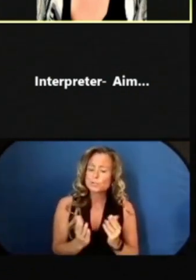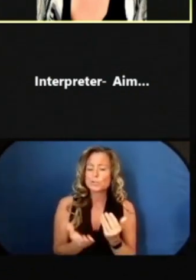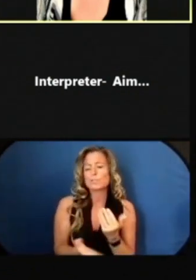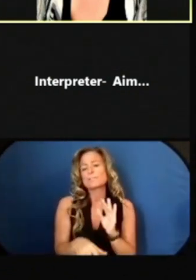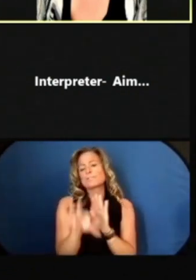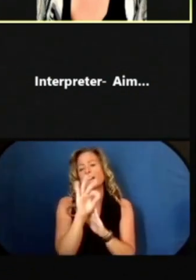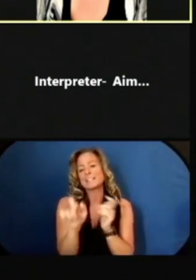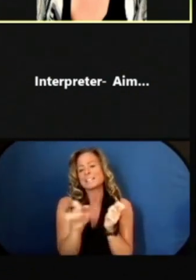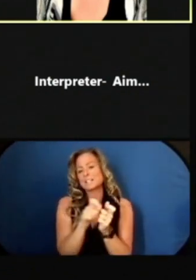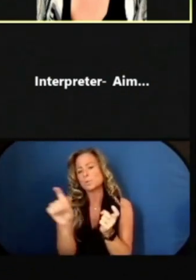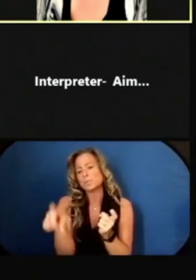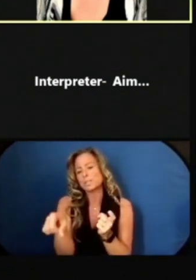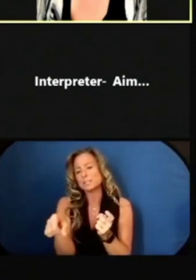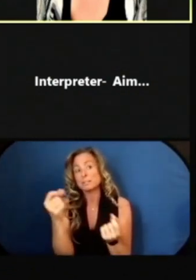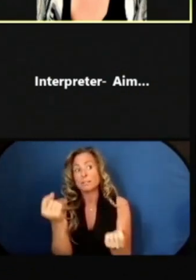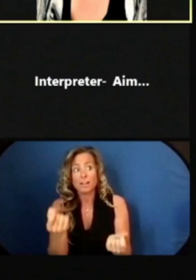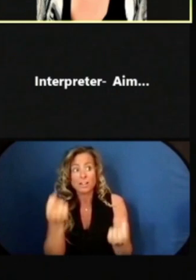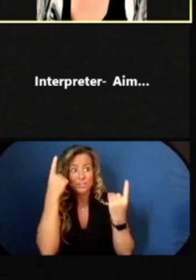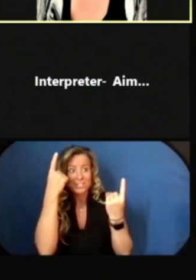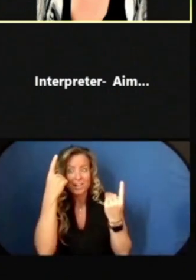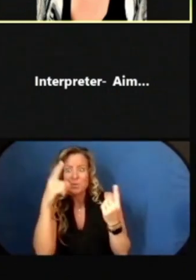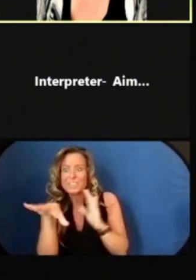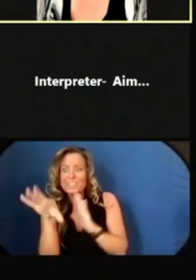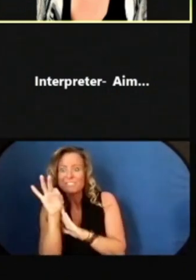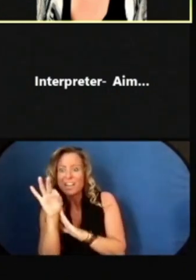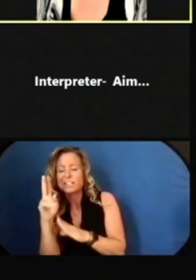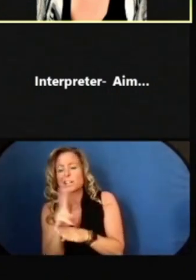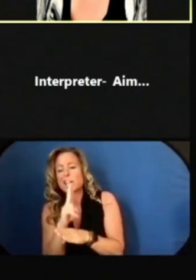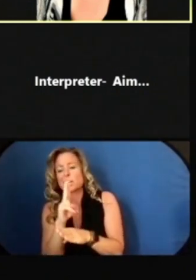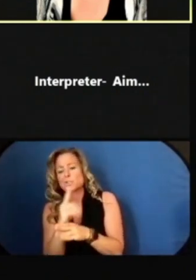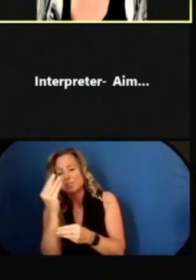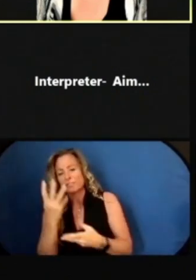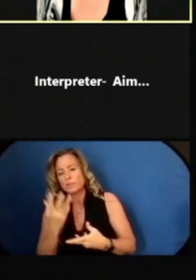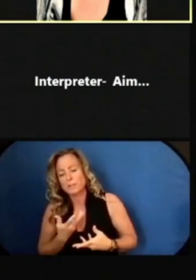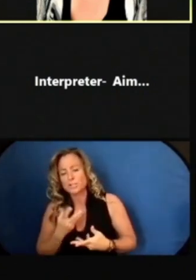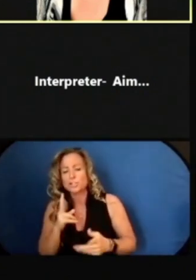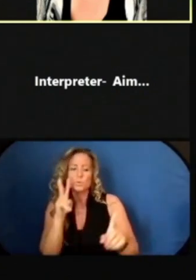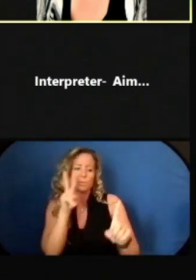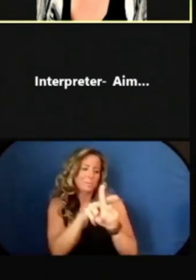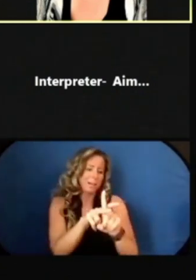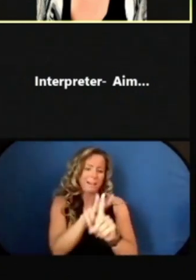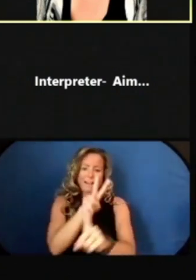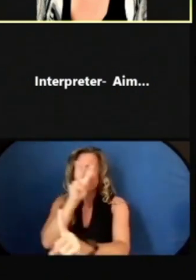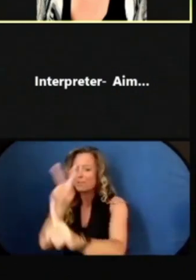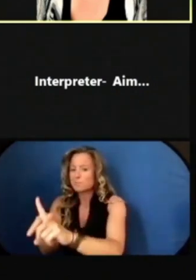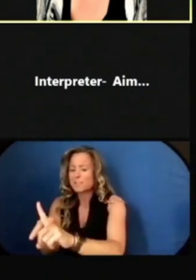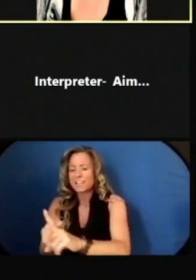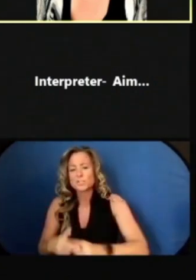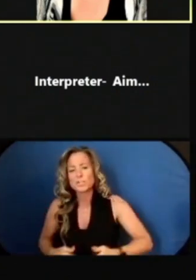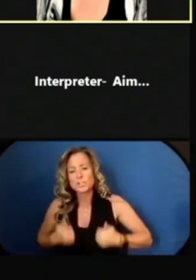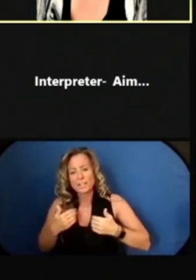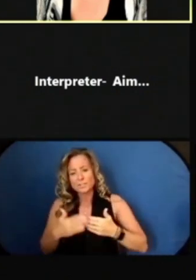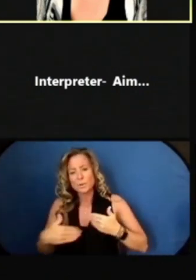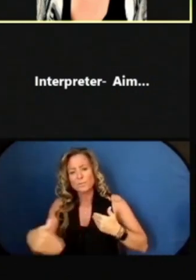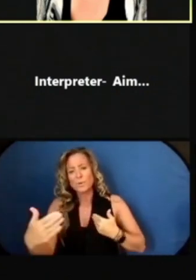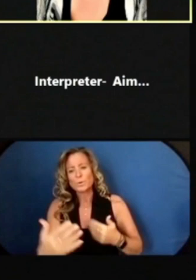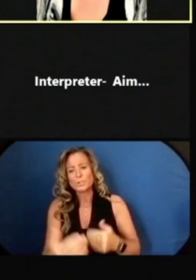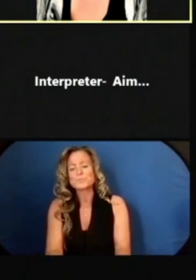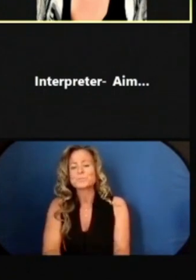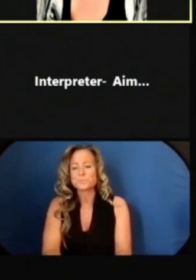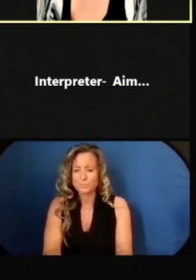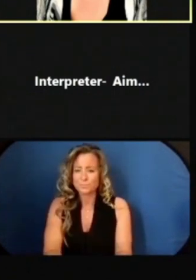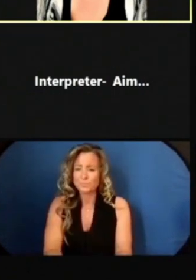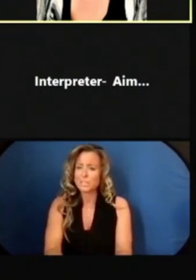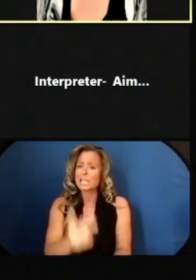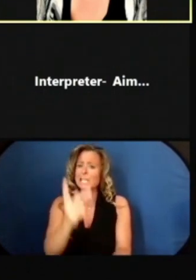they need, understand what they find, and use that information. They can apply it into their life. Keep it